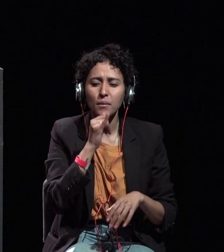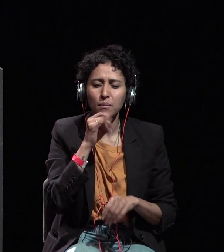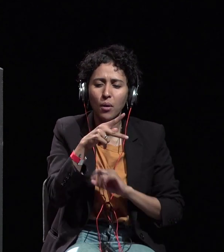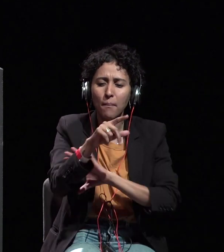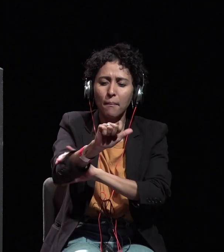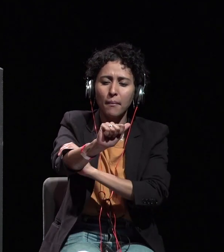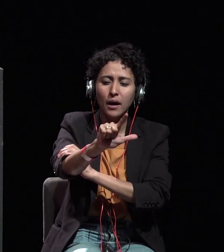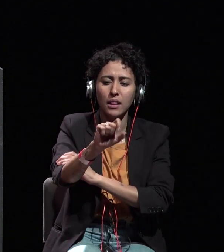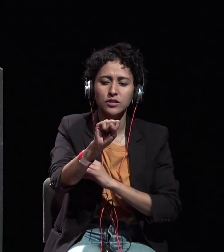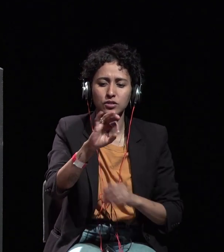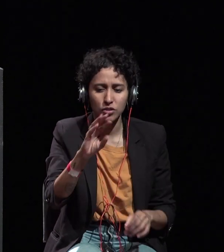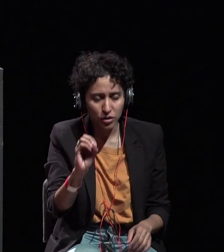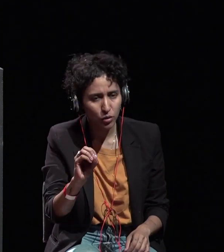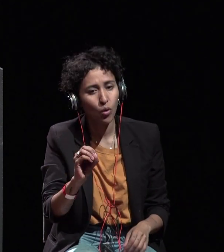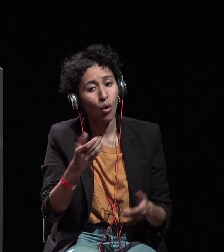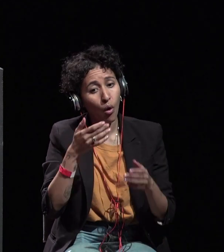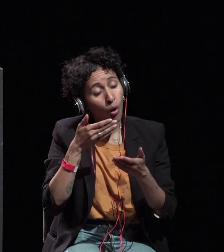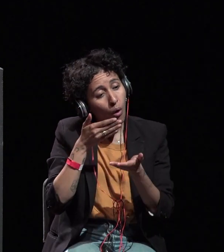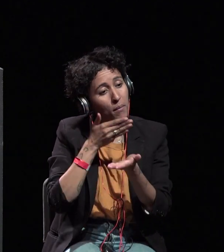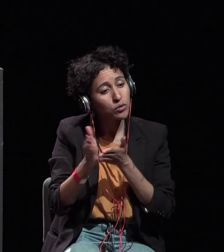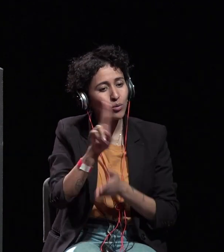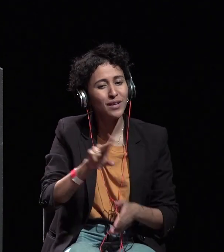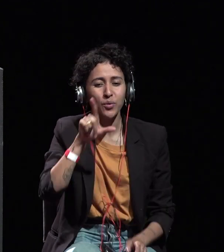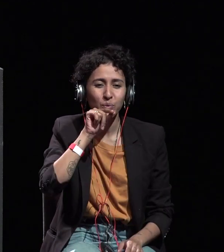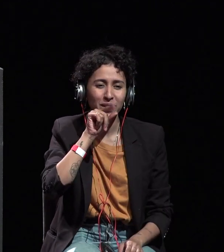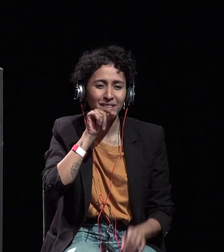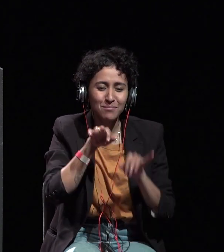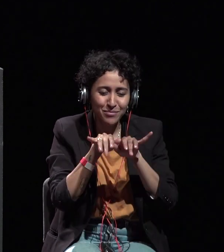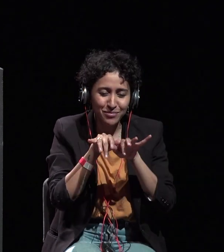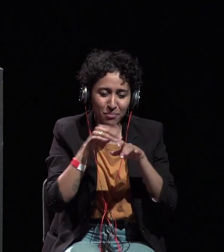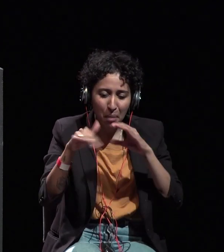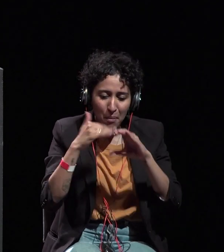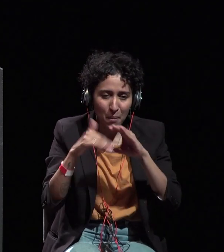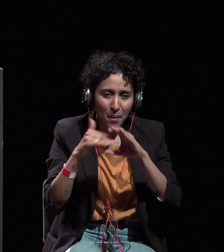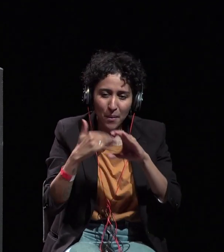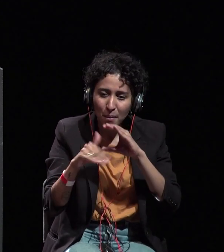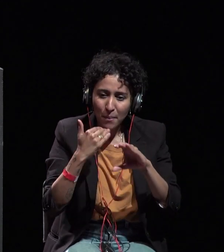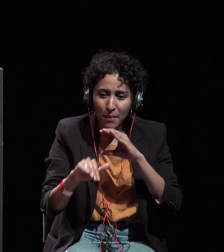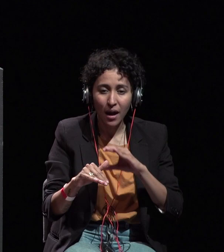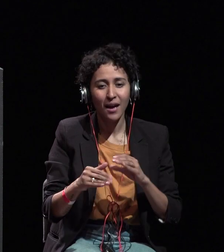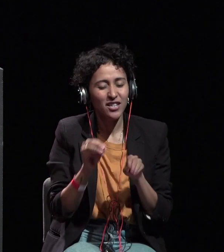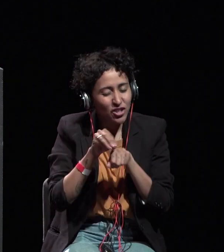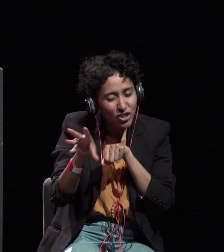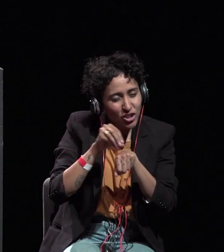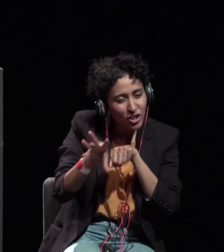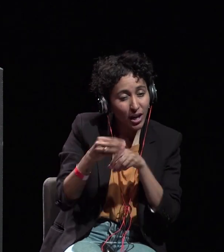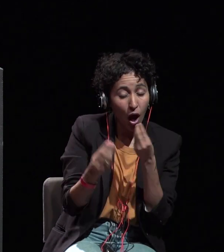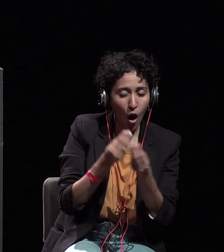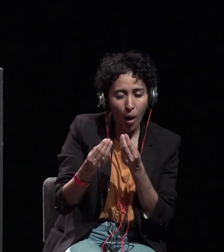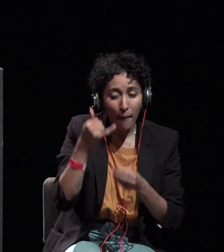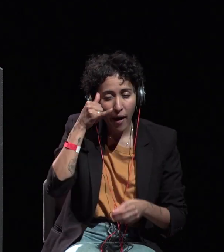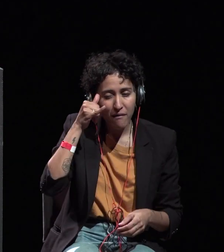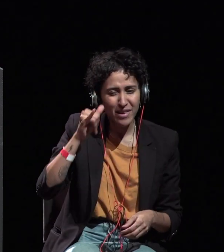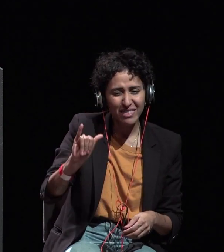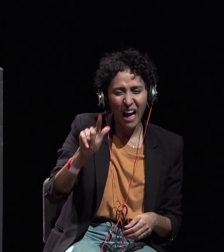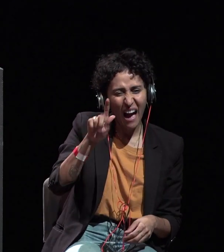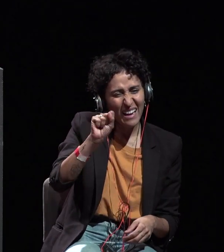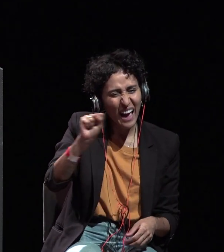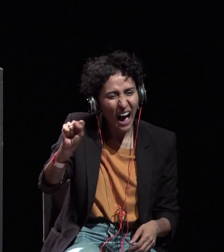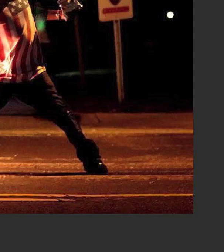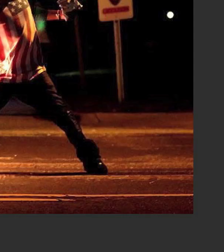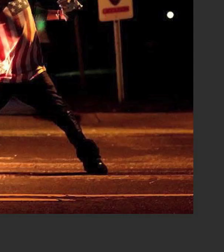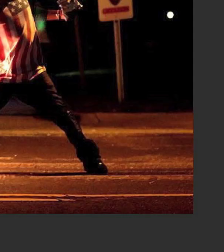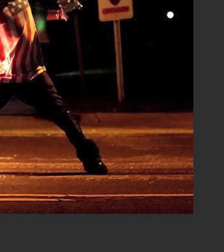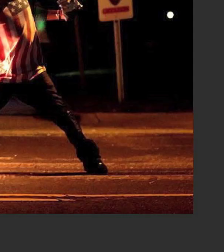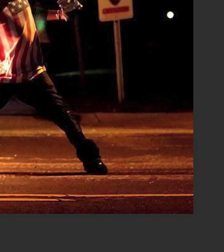And I'll actually be returning to the topic of tear gas a little later when discussing our organizing work around the Whitney Museum. This image